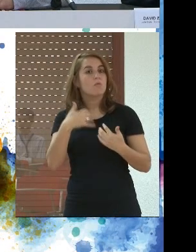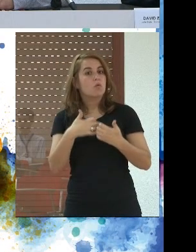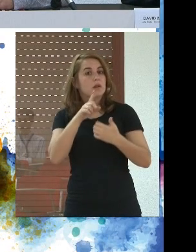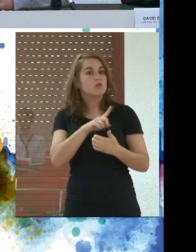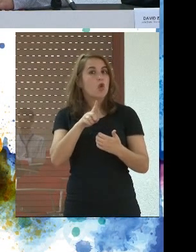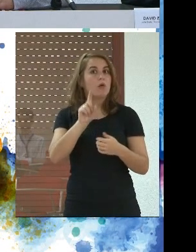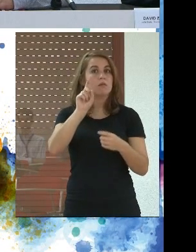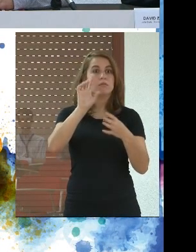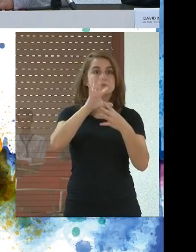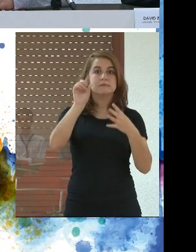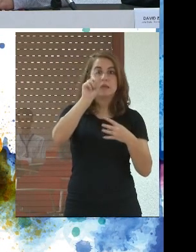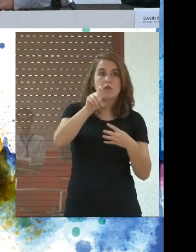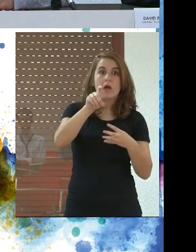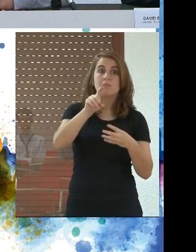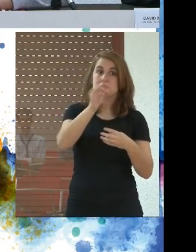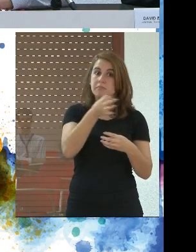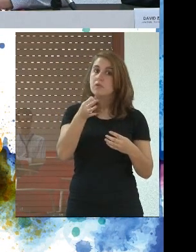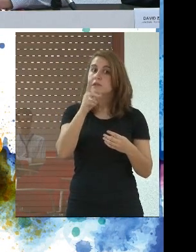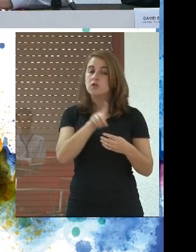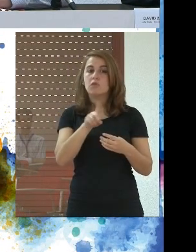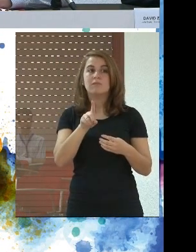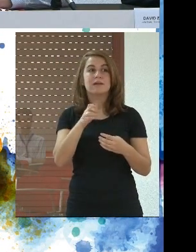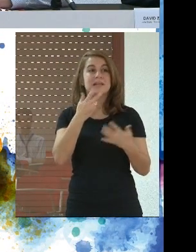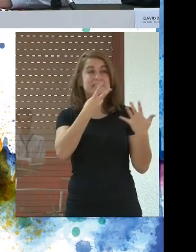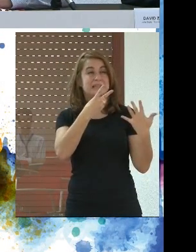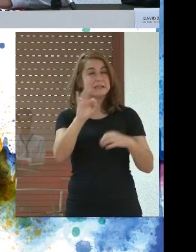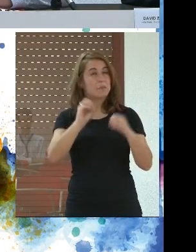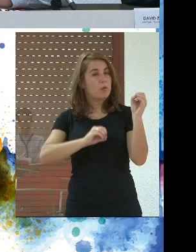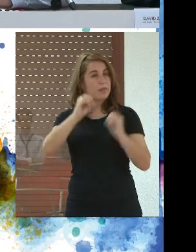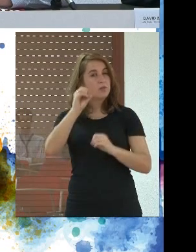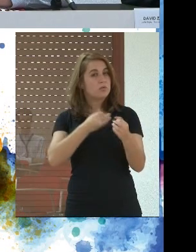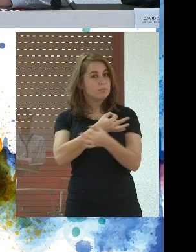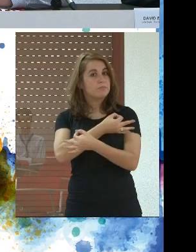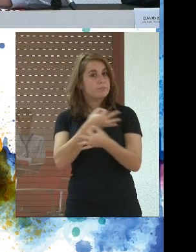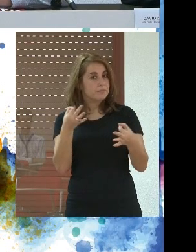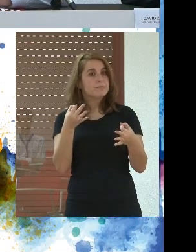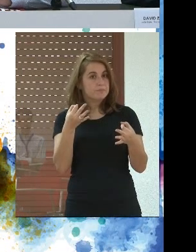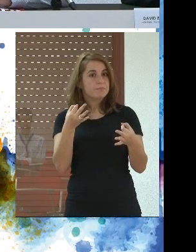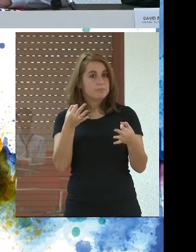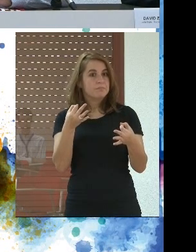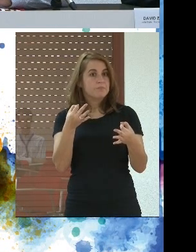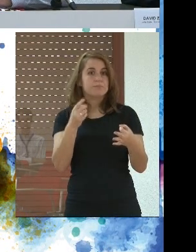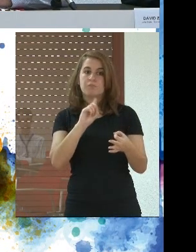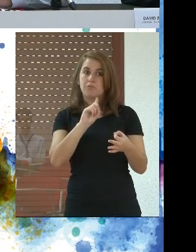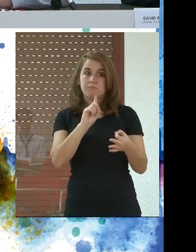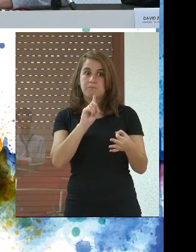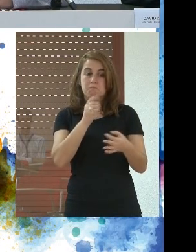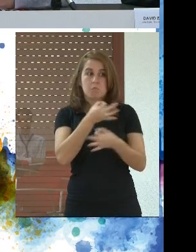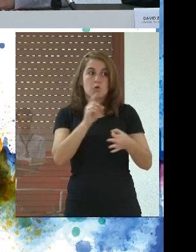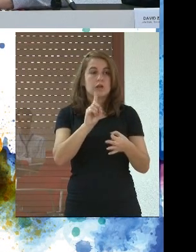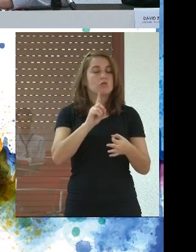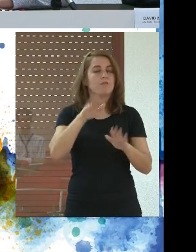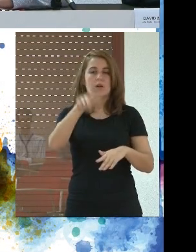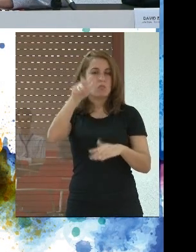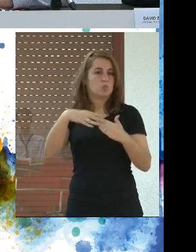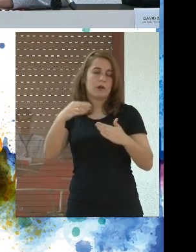they select things when they should, etc. If we don't reach a 70% precision in the calibration, we